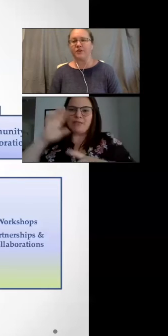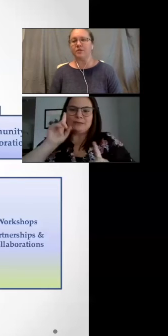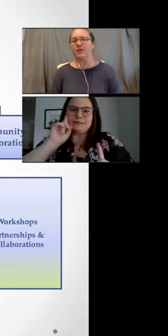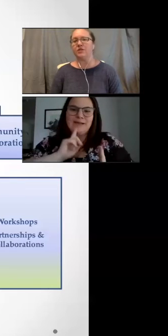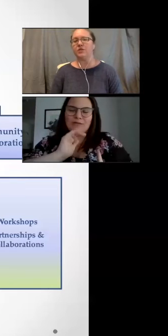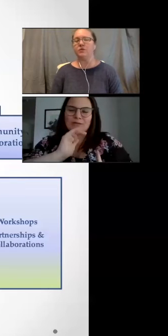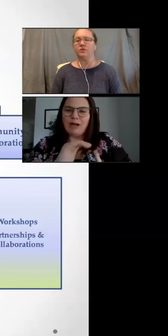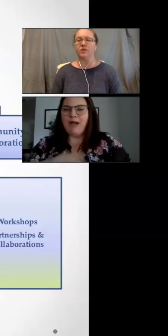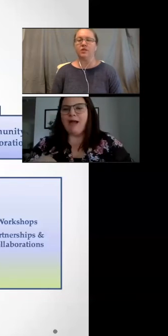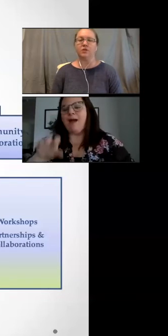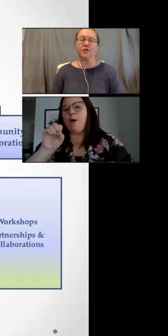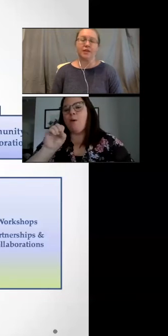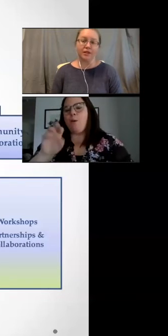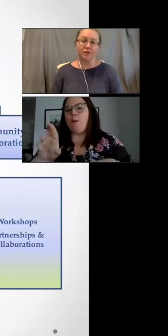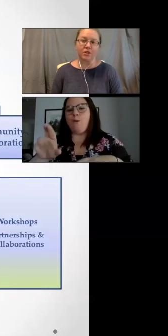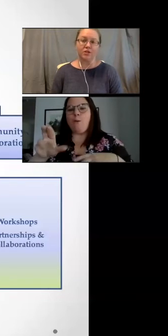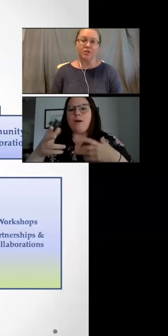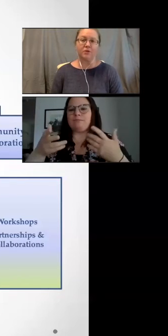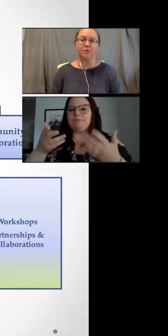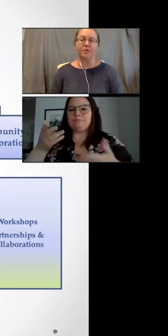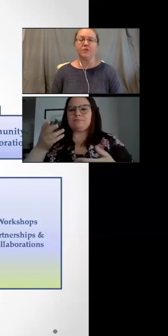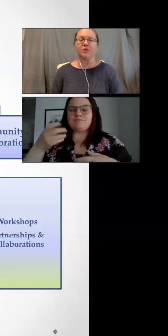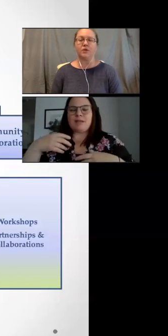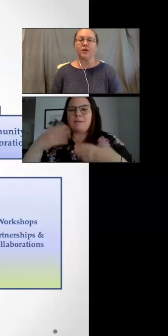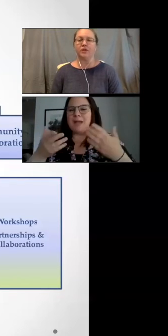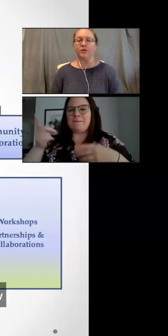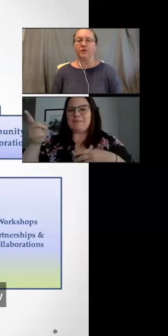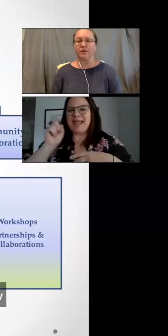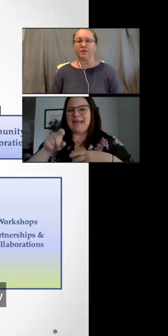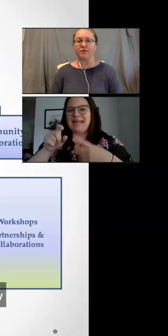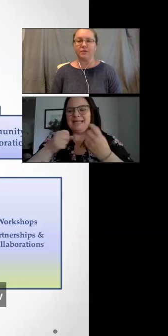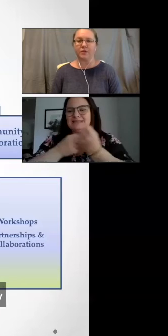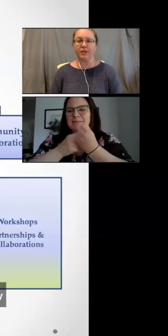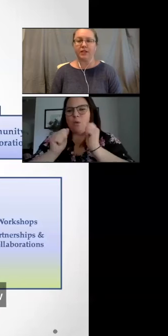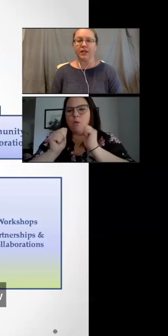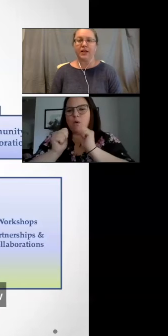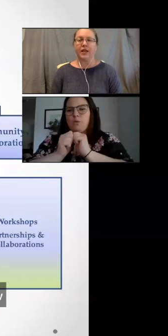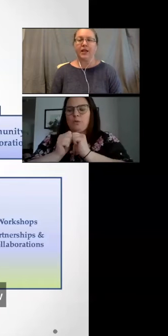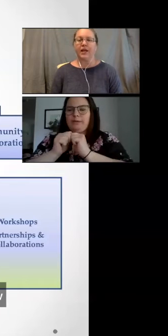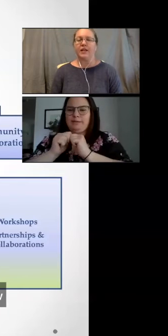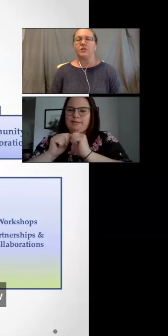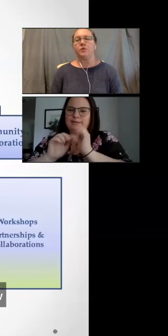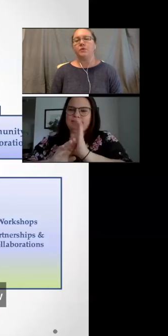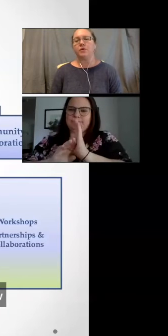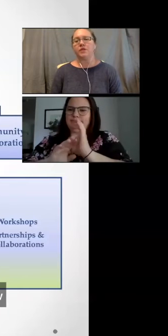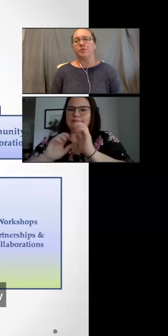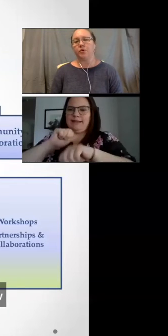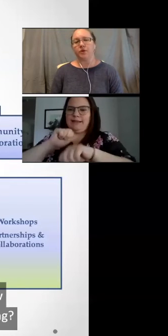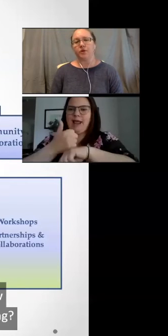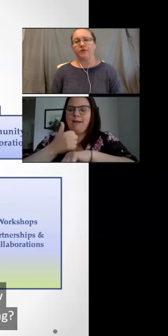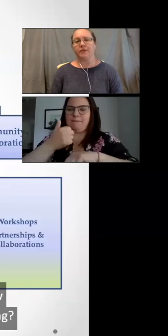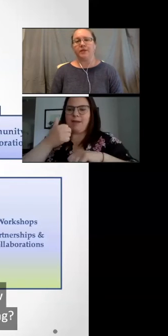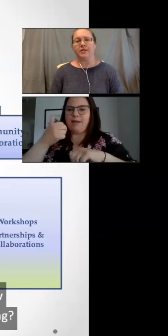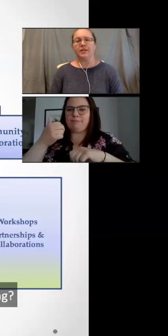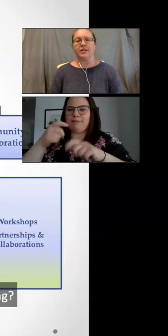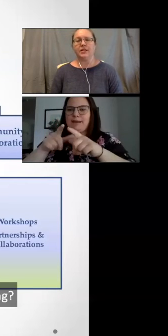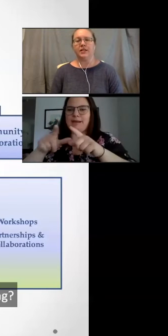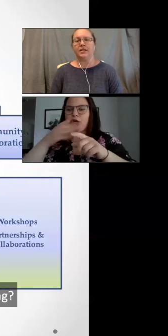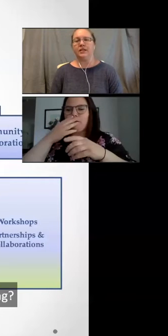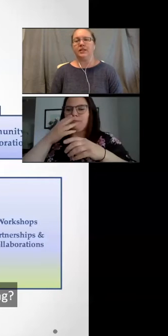or siblings who need to know sign language, so to be able to include their deaf sibling. So we will support